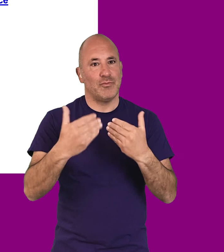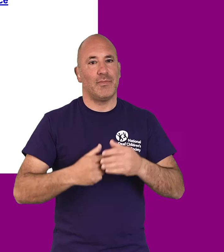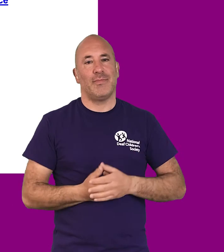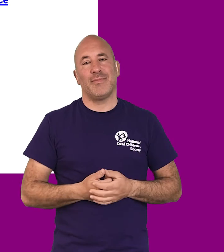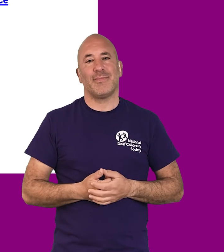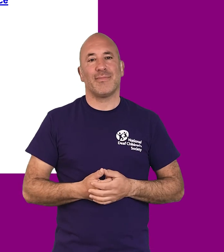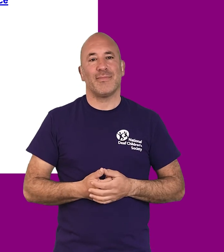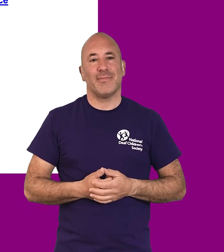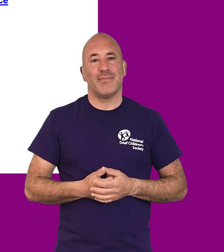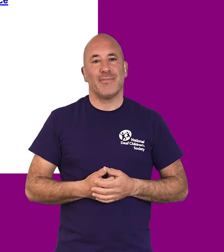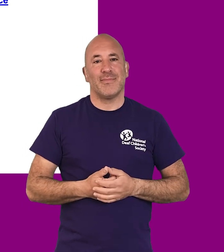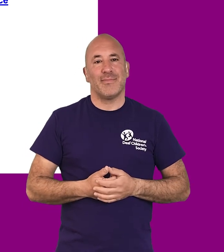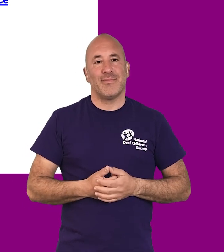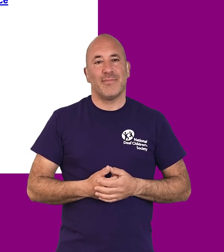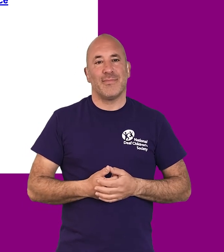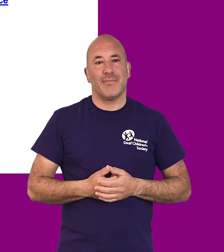communities.